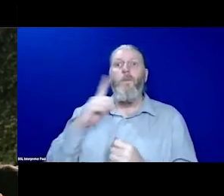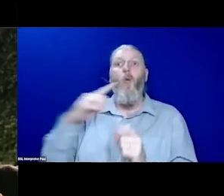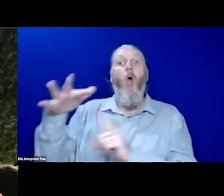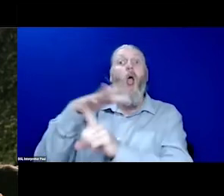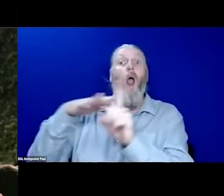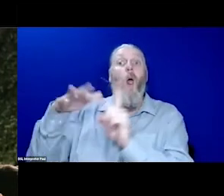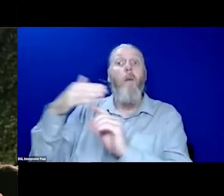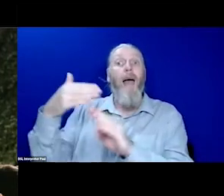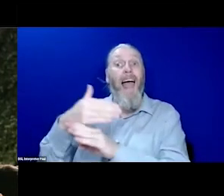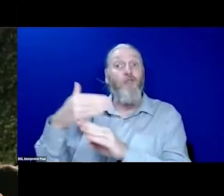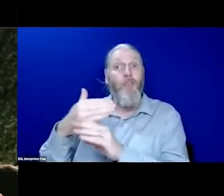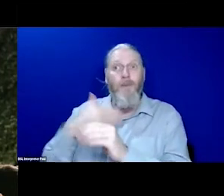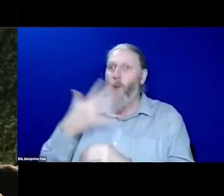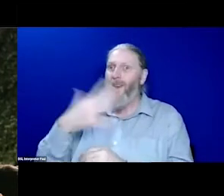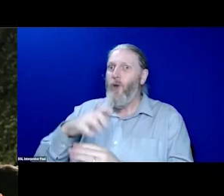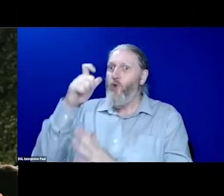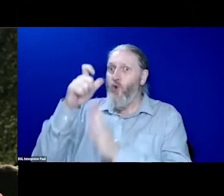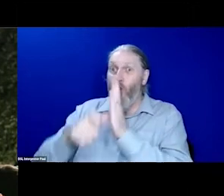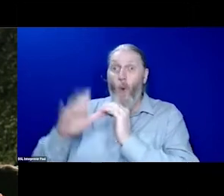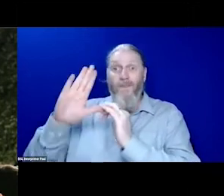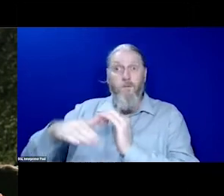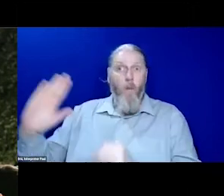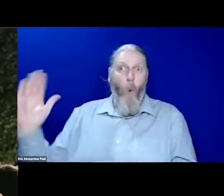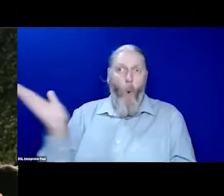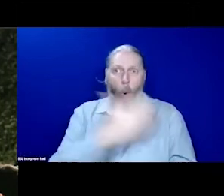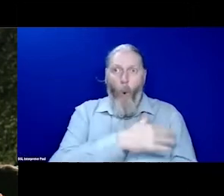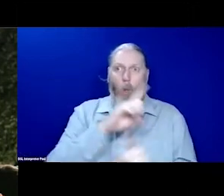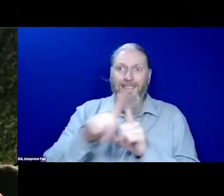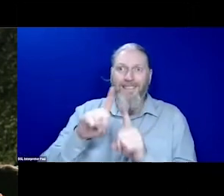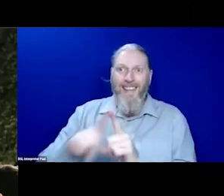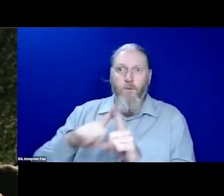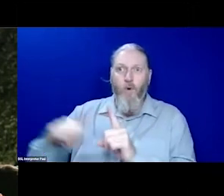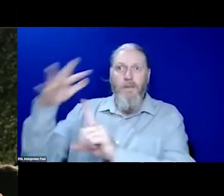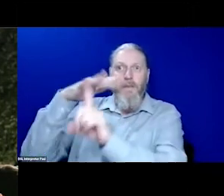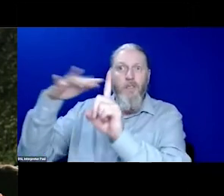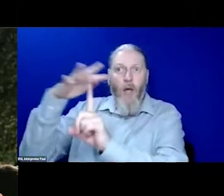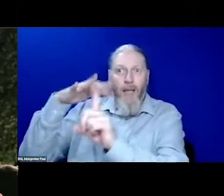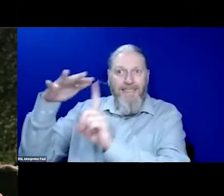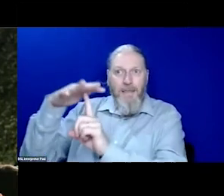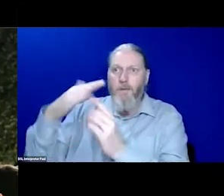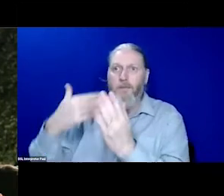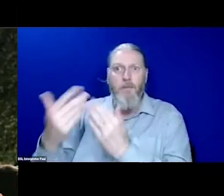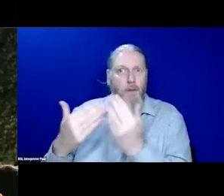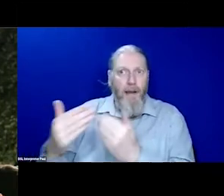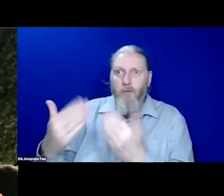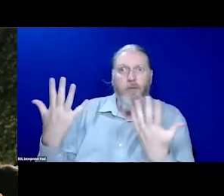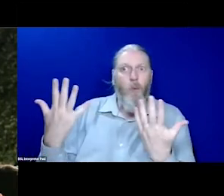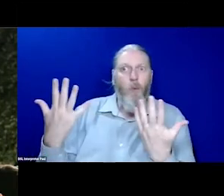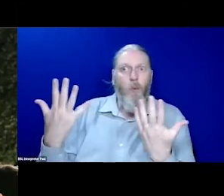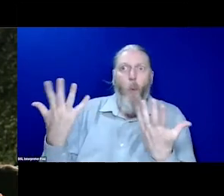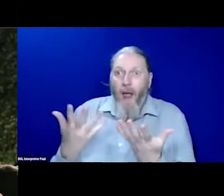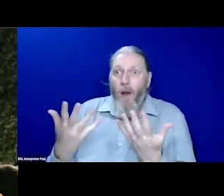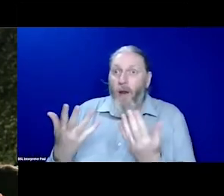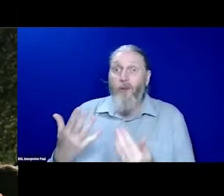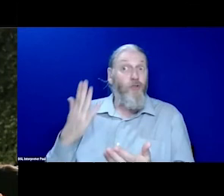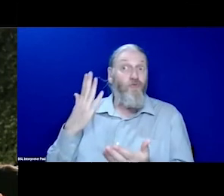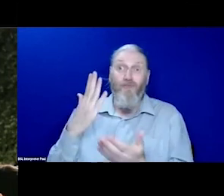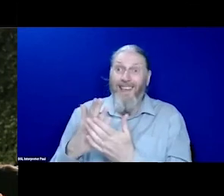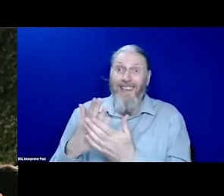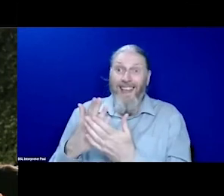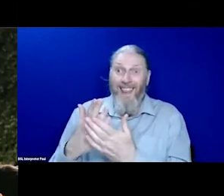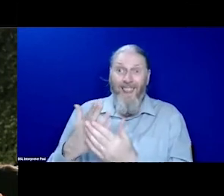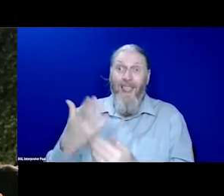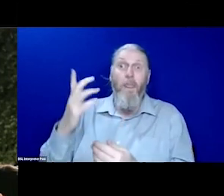society. These are co-beneficial. There's win-wins that are possible. They're also codependent.